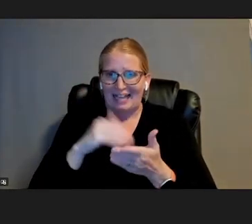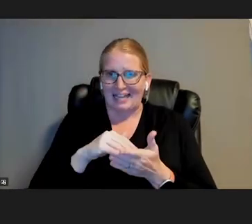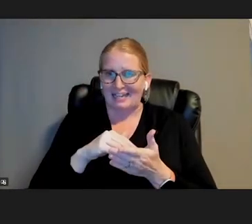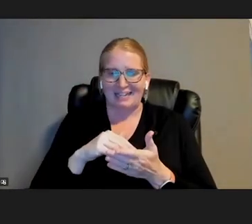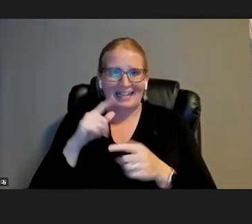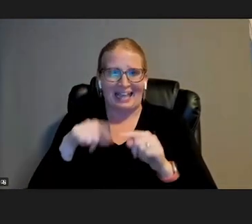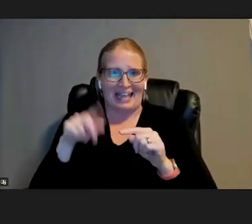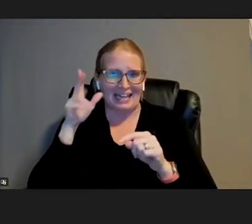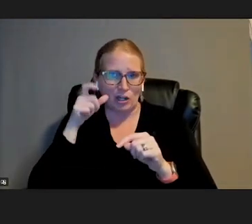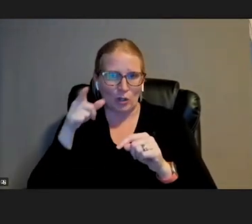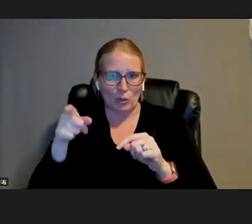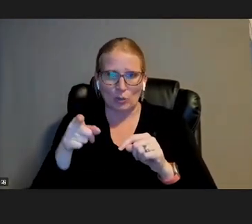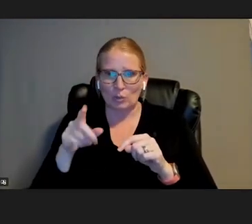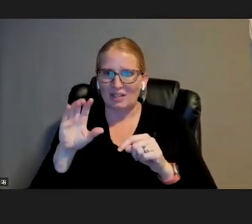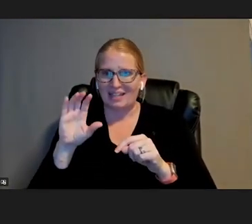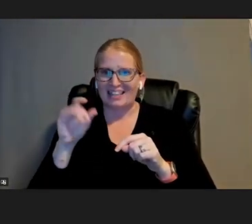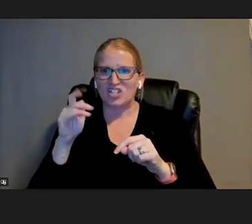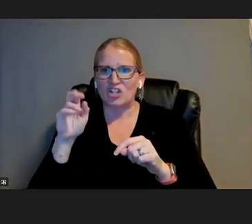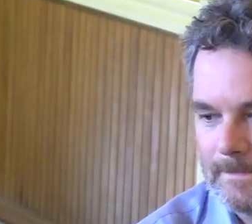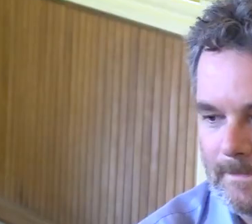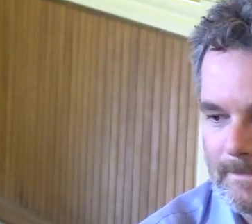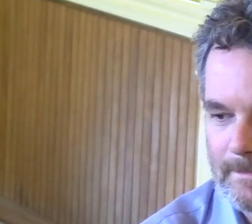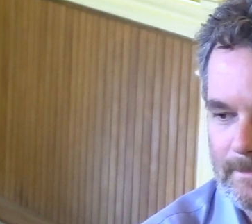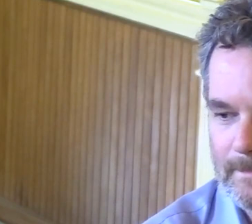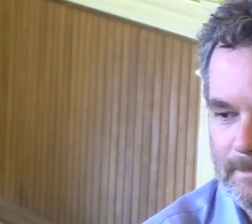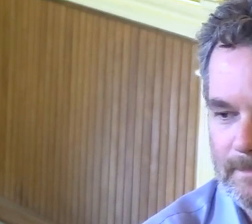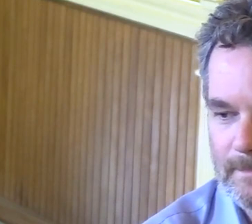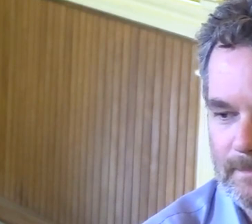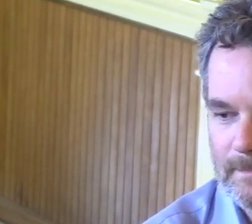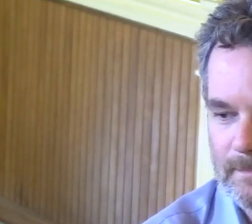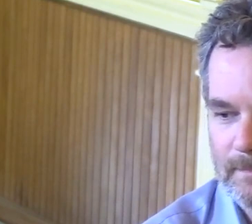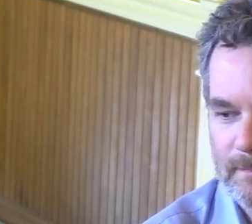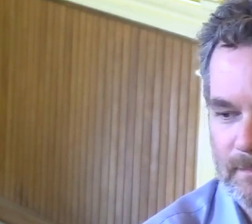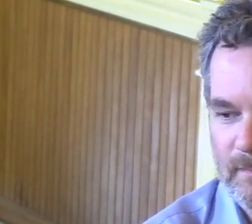unmute the Chandler. Thanks.